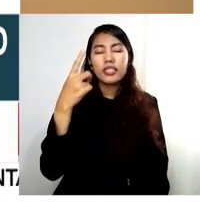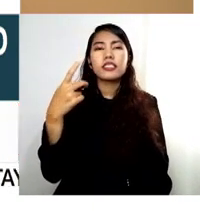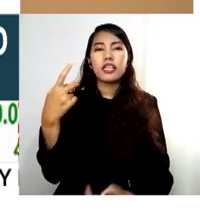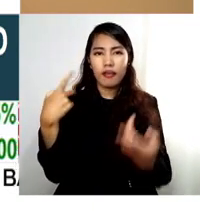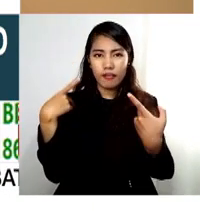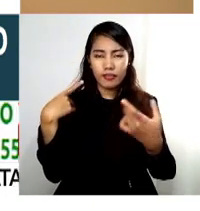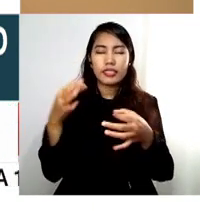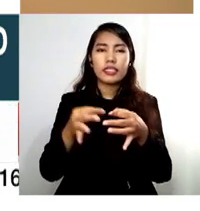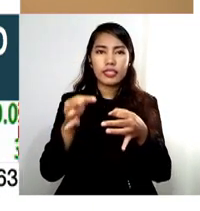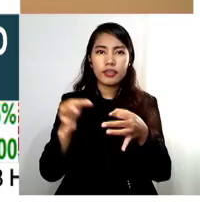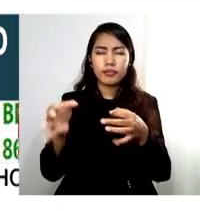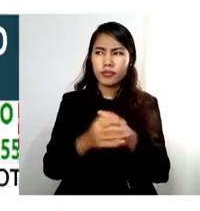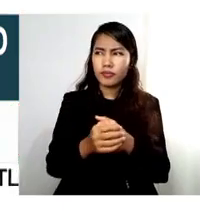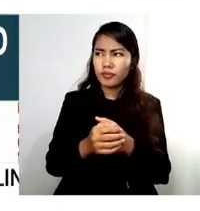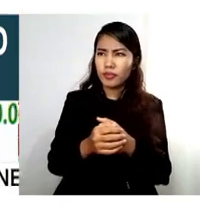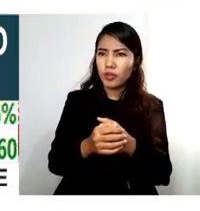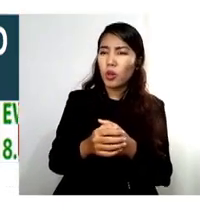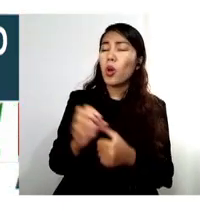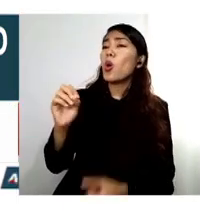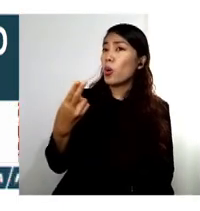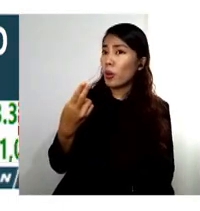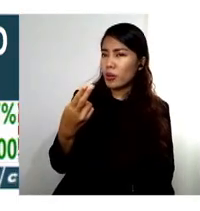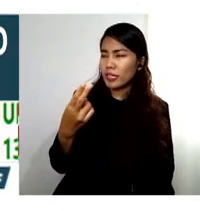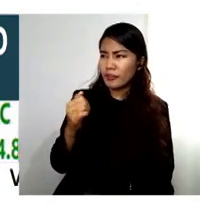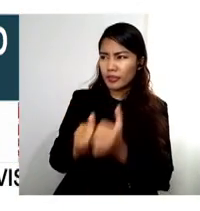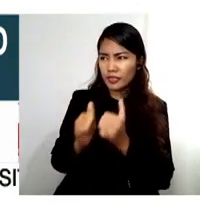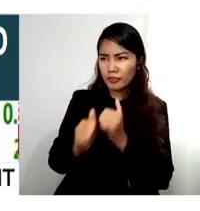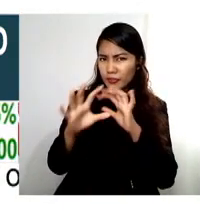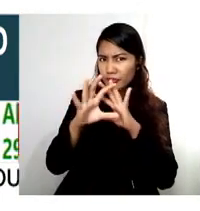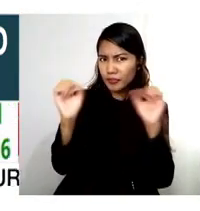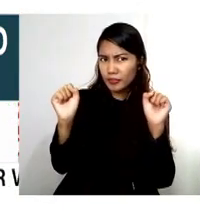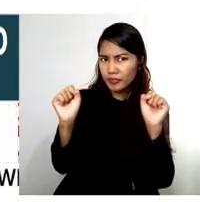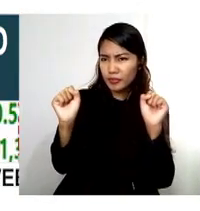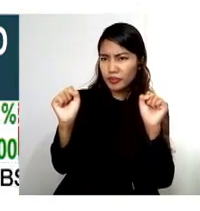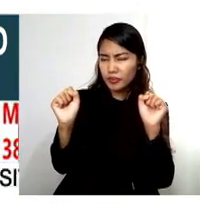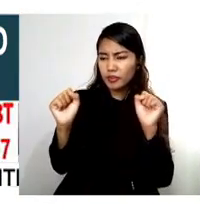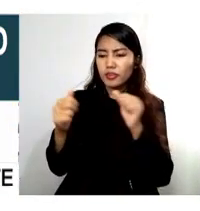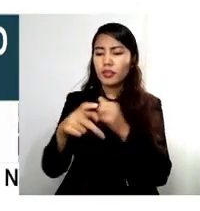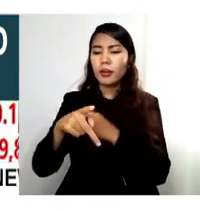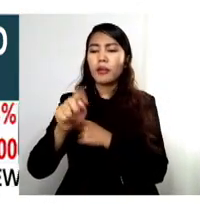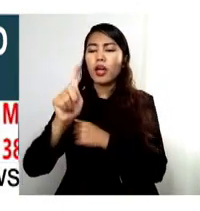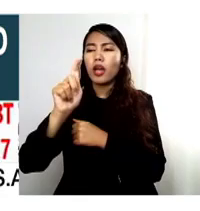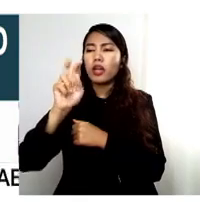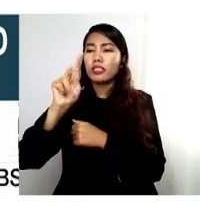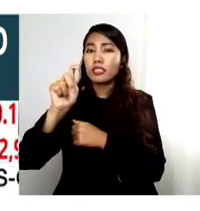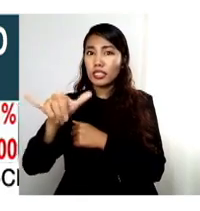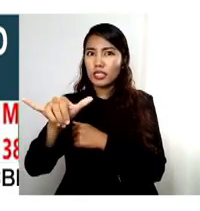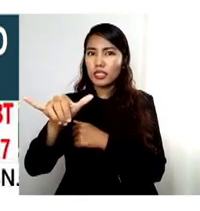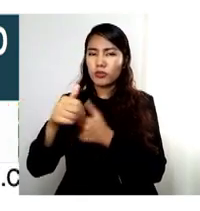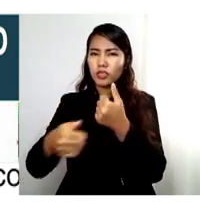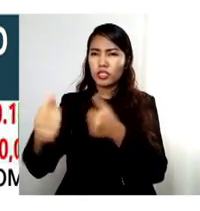announcement. Wouldn't that then put the president, as party president, in a very precarious